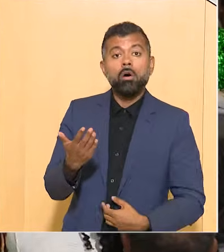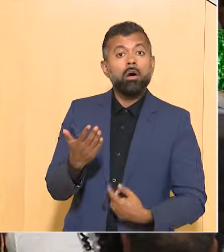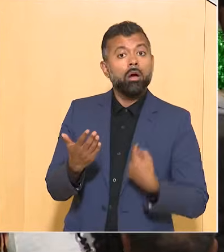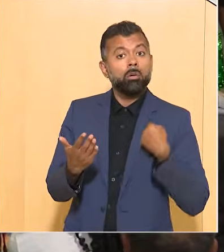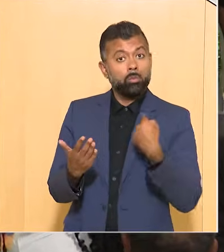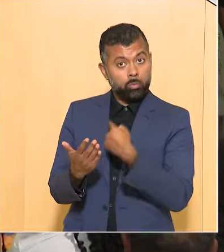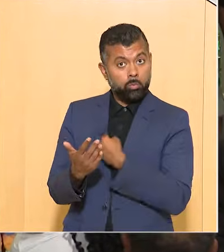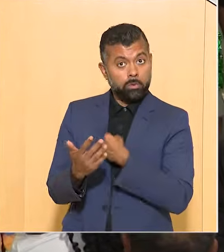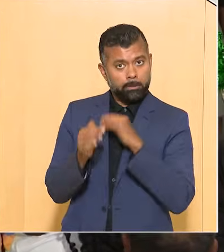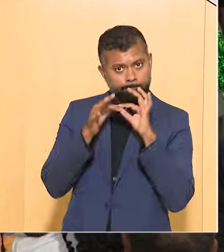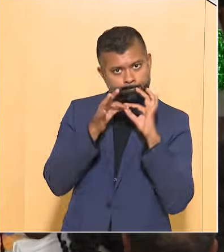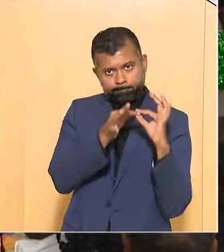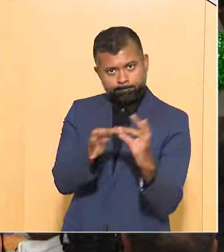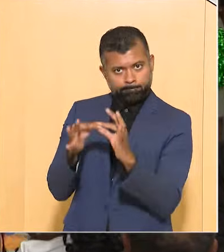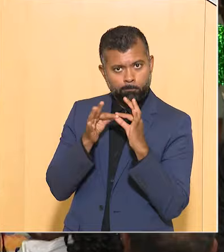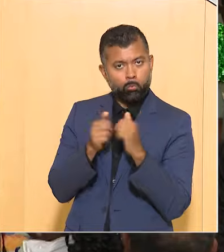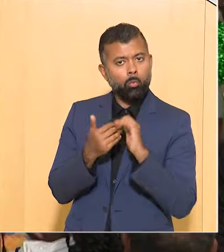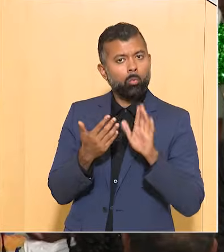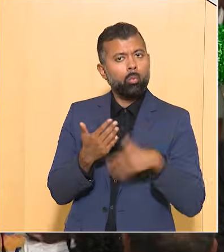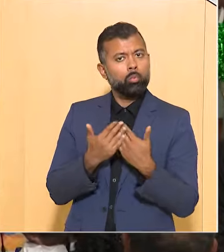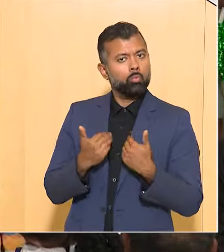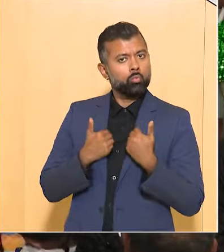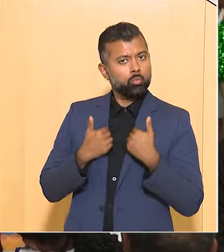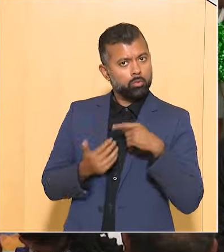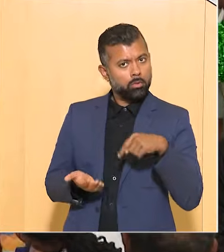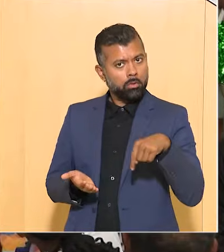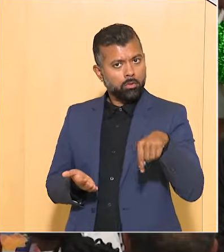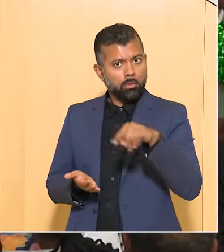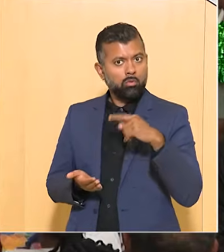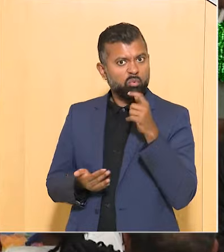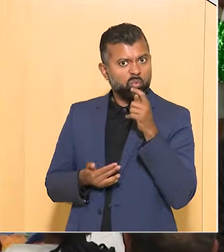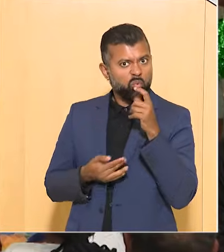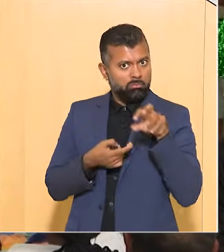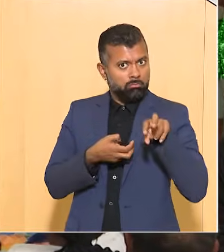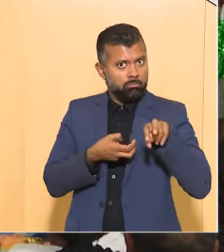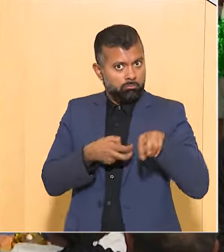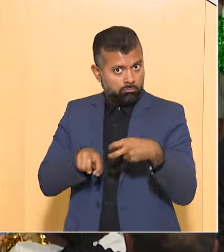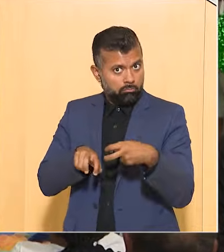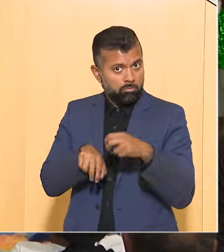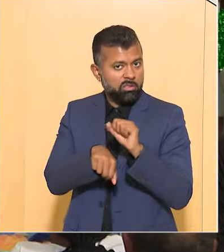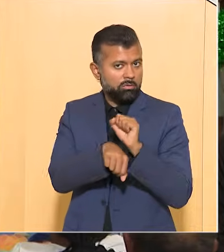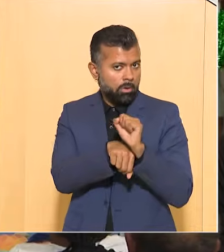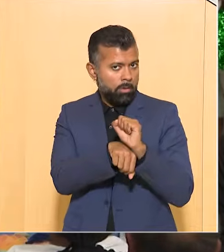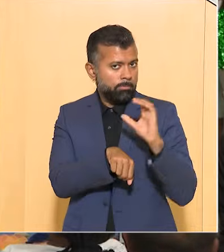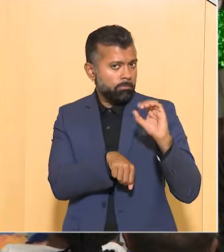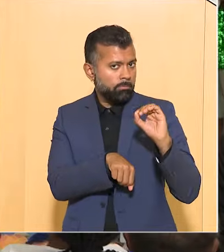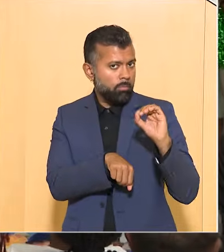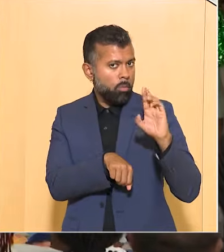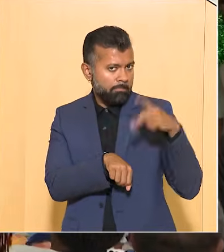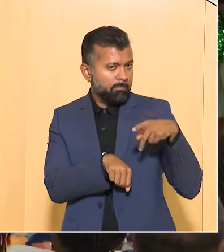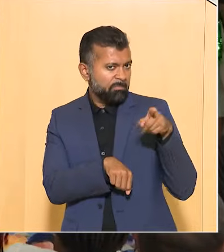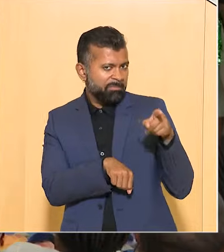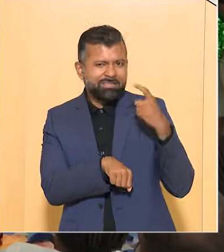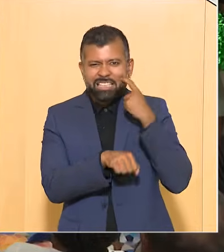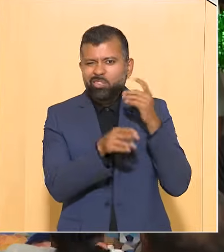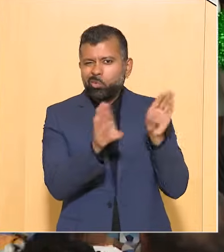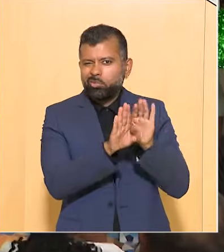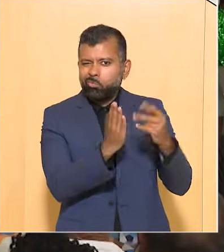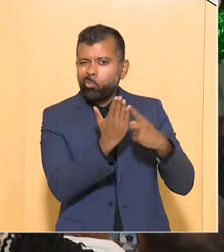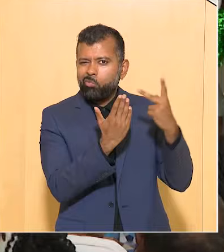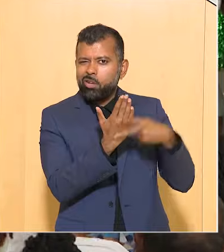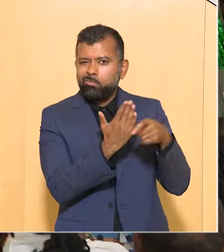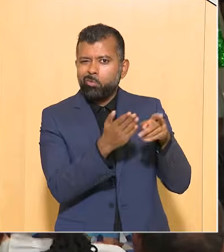Corps. Prior to the announcement of the closure of Job Corps, all of the DC residents at Job Corps were